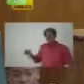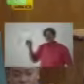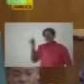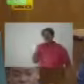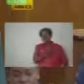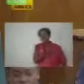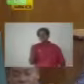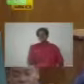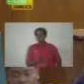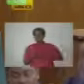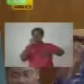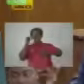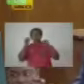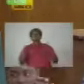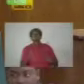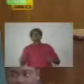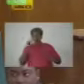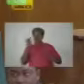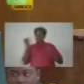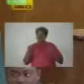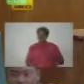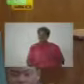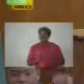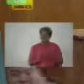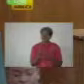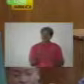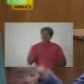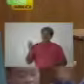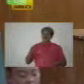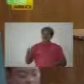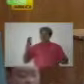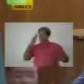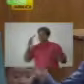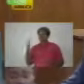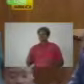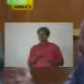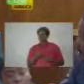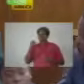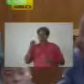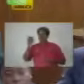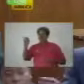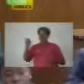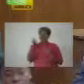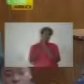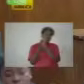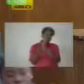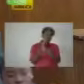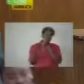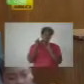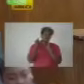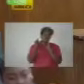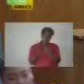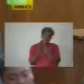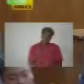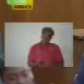Everybody that could be contributing had to be contributing to IMF instructions.